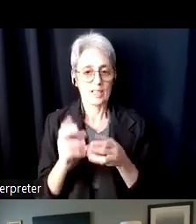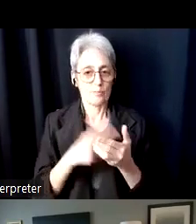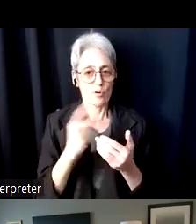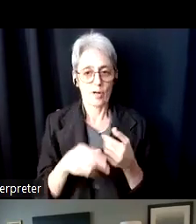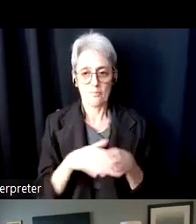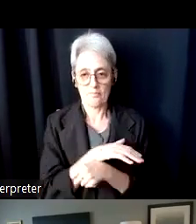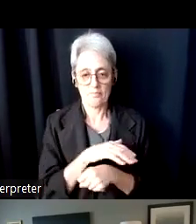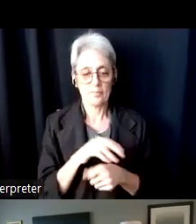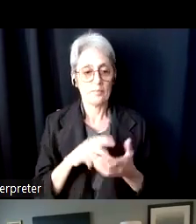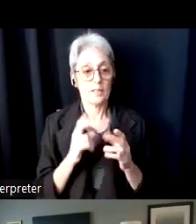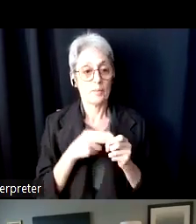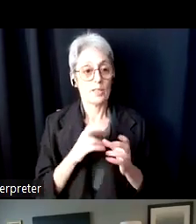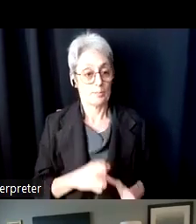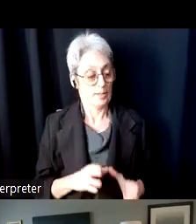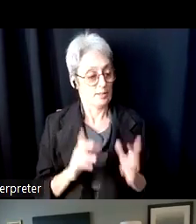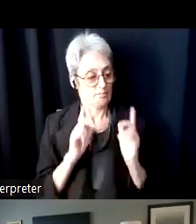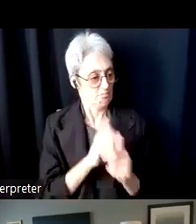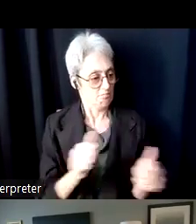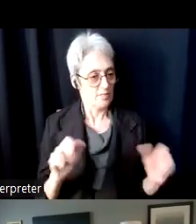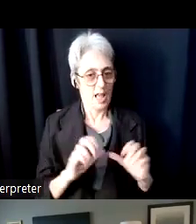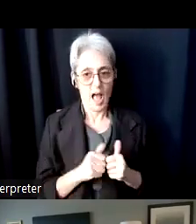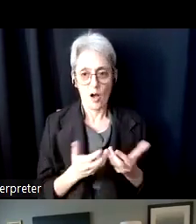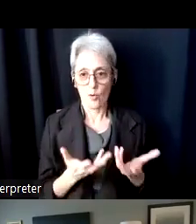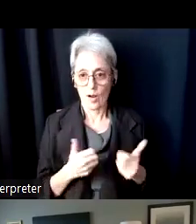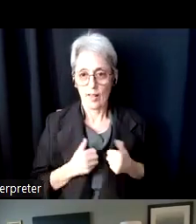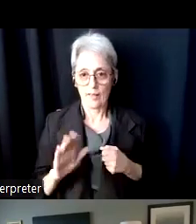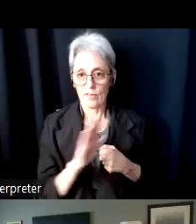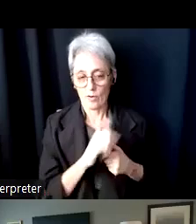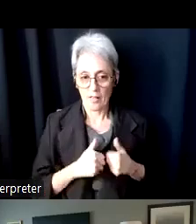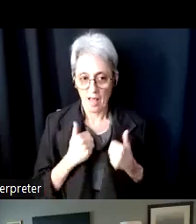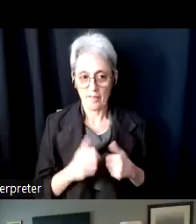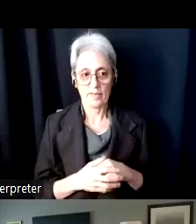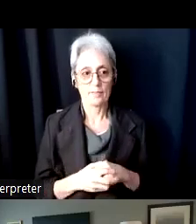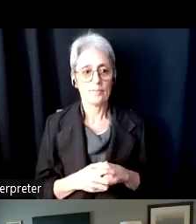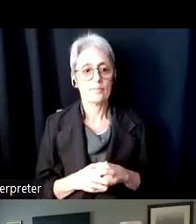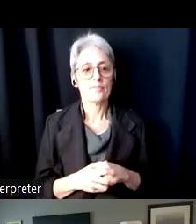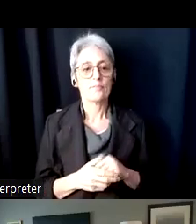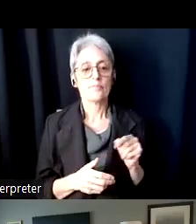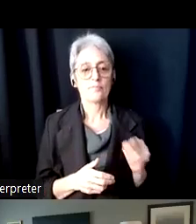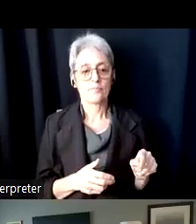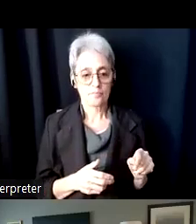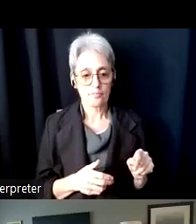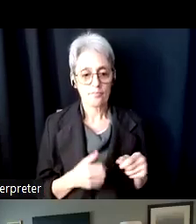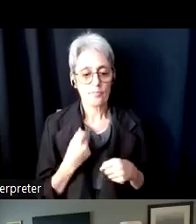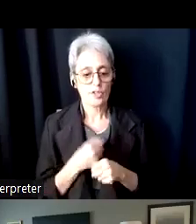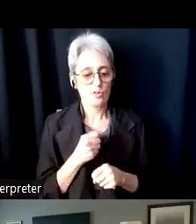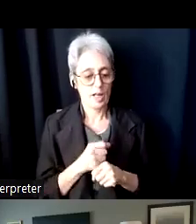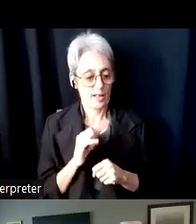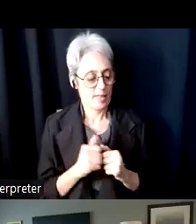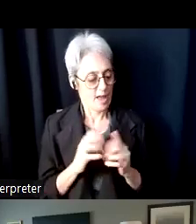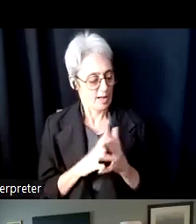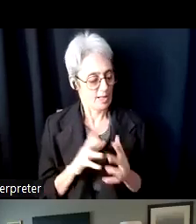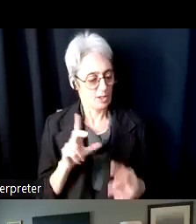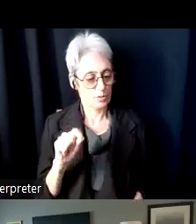have the freedom to decide how they want to live their lives. It was created in 2008